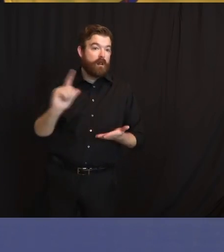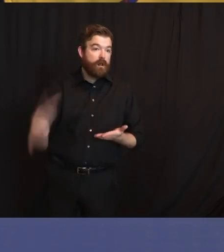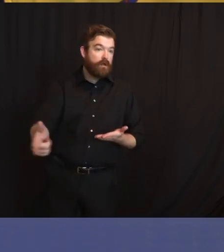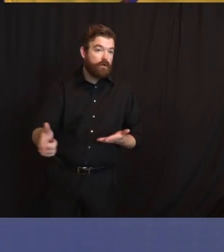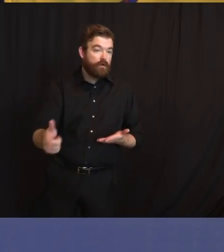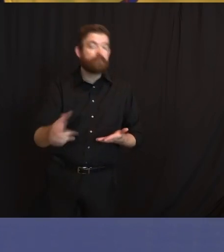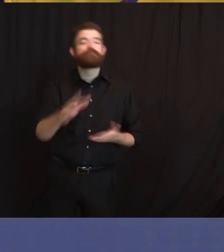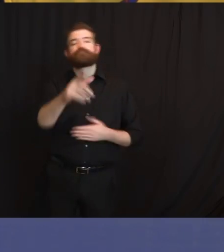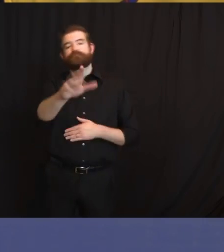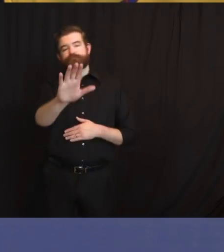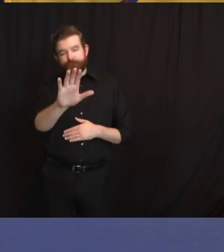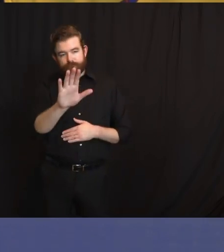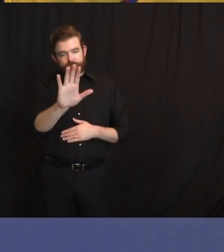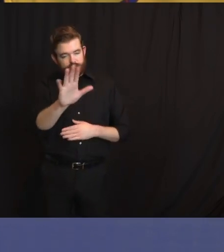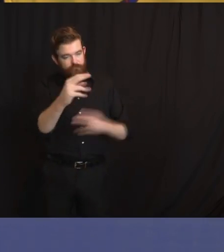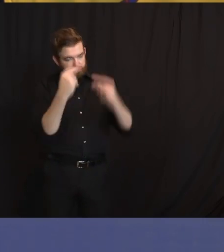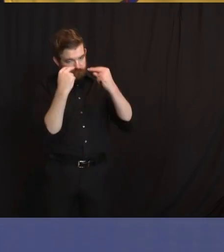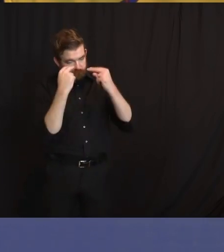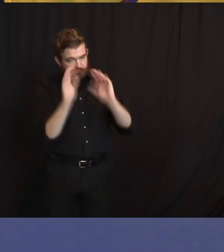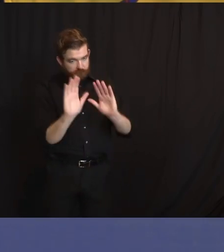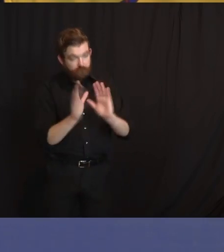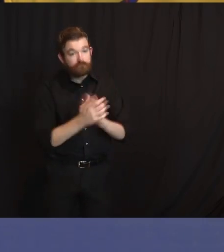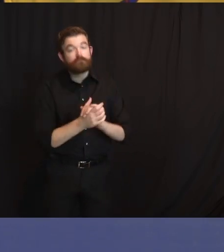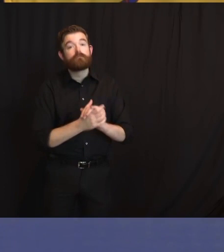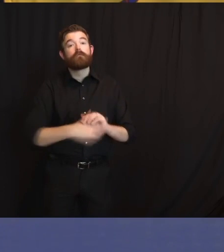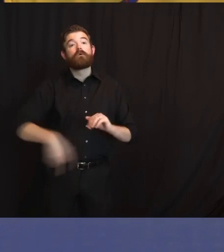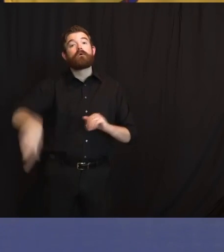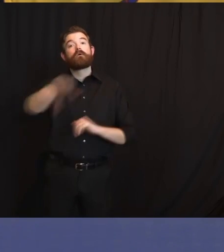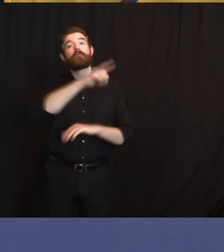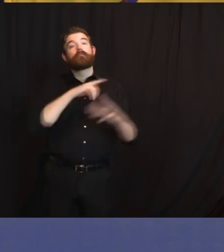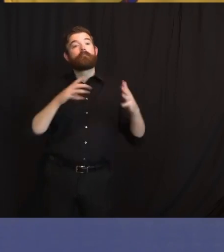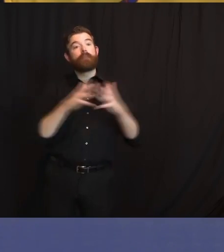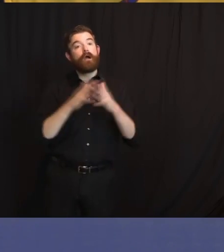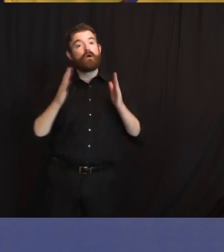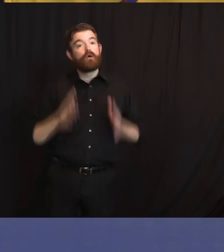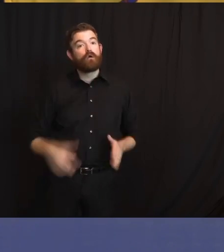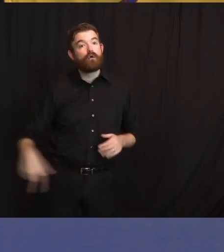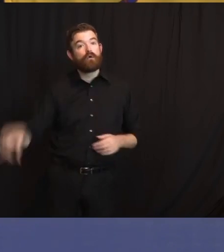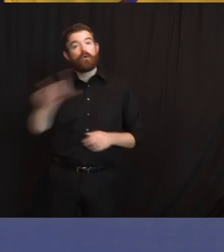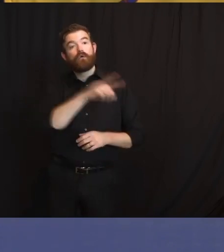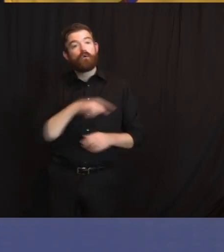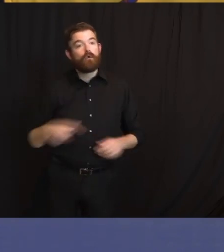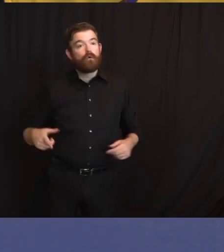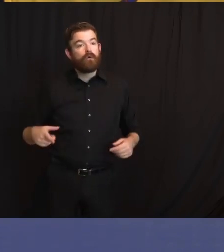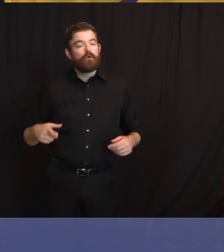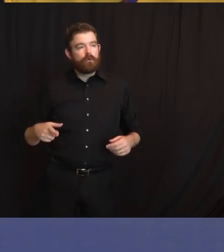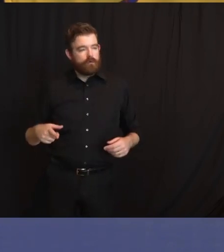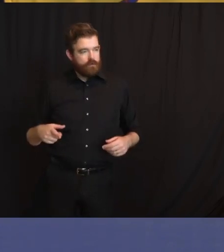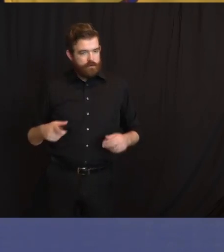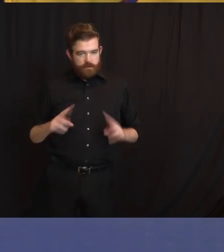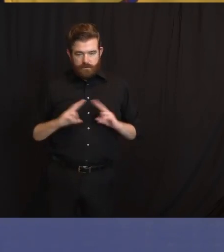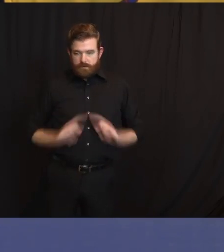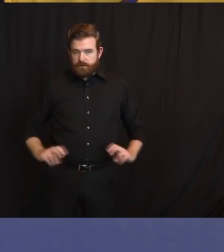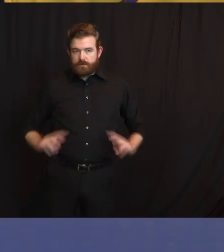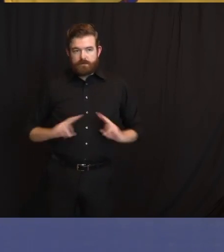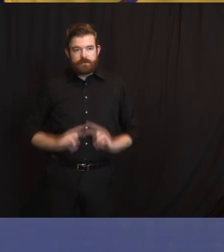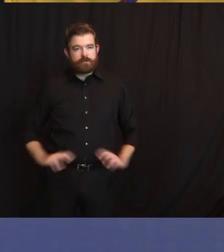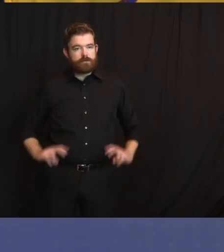Listen, I think the country is having a reckoning, and Woodrow Wilson and his